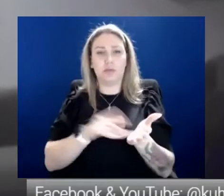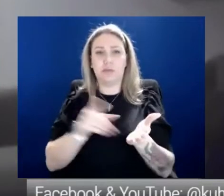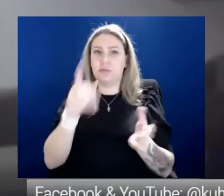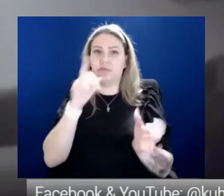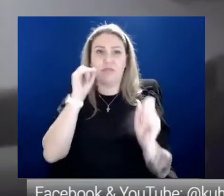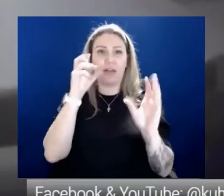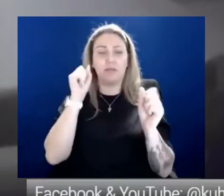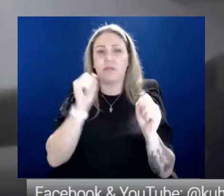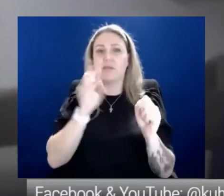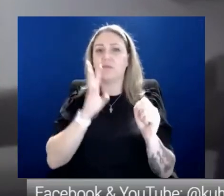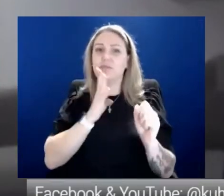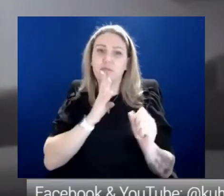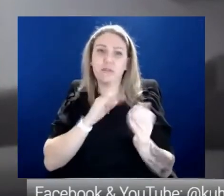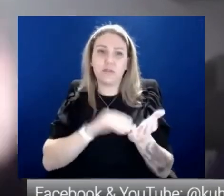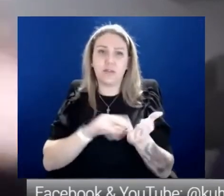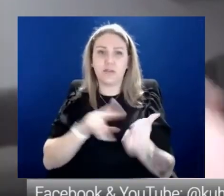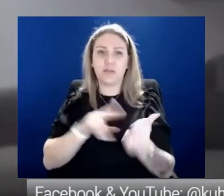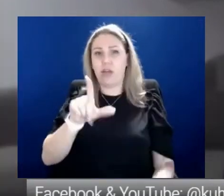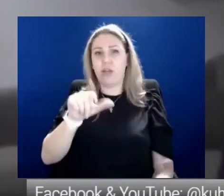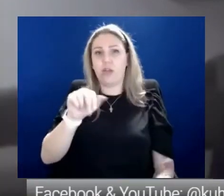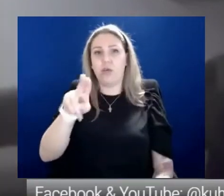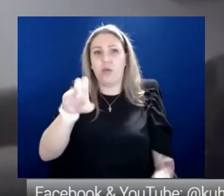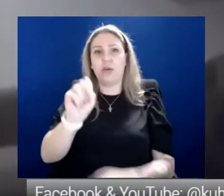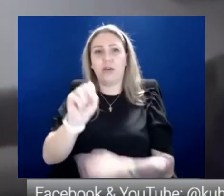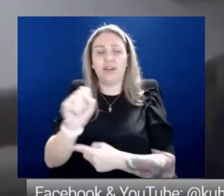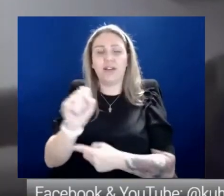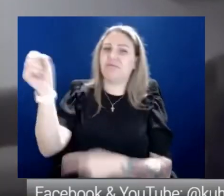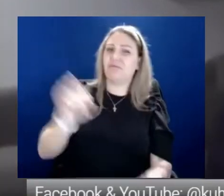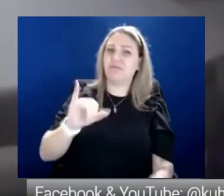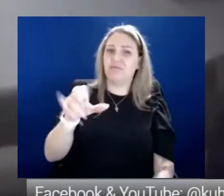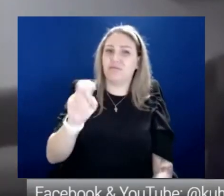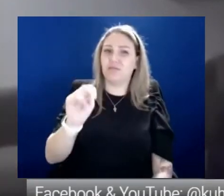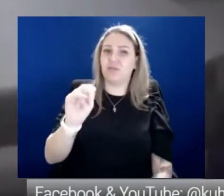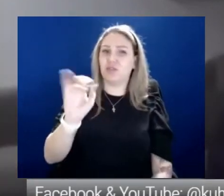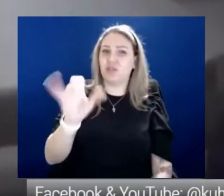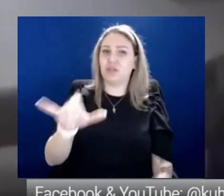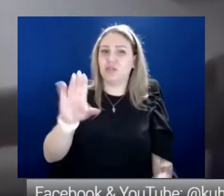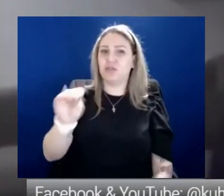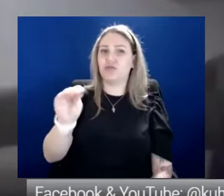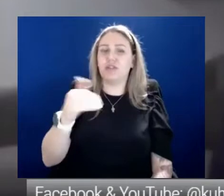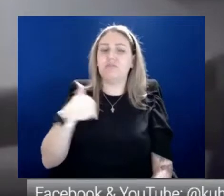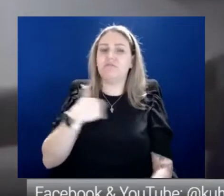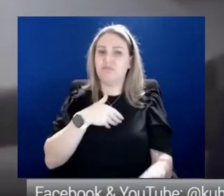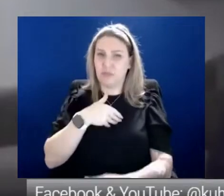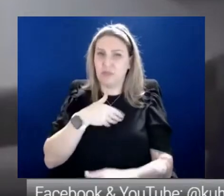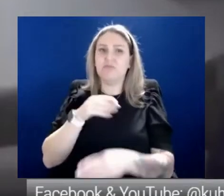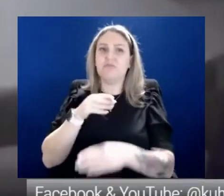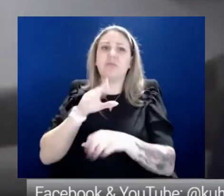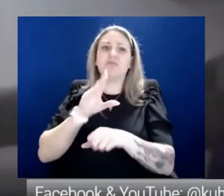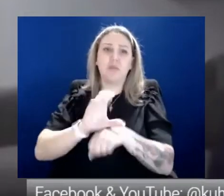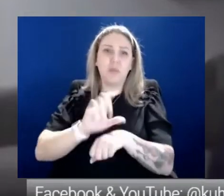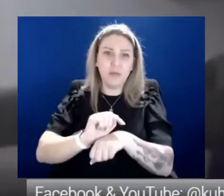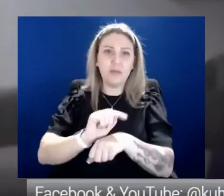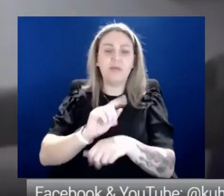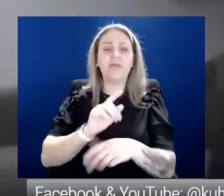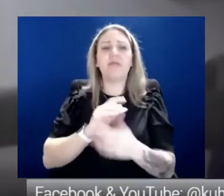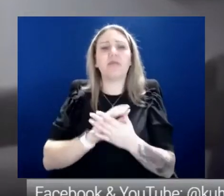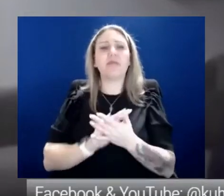with Dr. Lewis and he was like, all right, let's get Jenny in here, who's the lactation consultant. And I think having